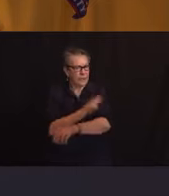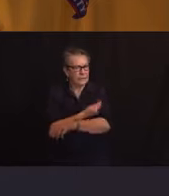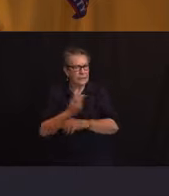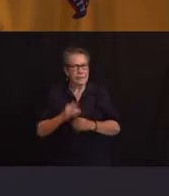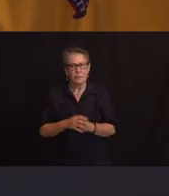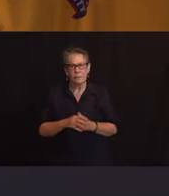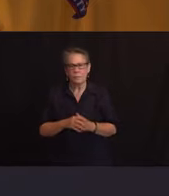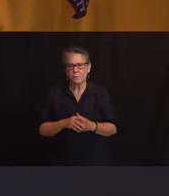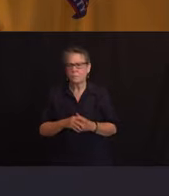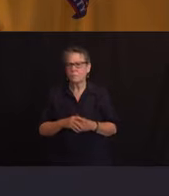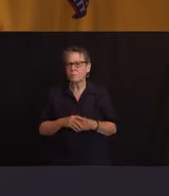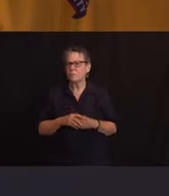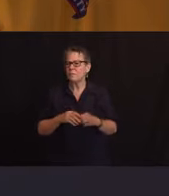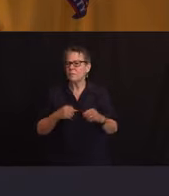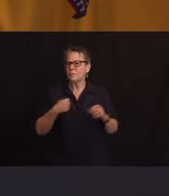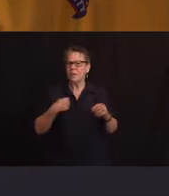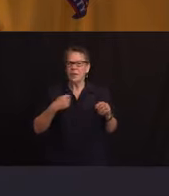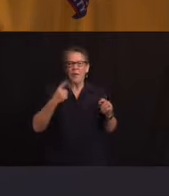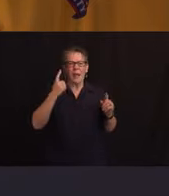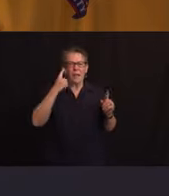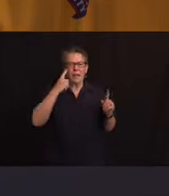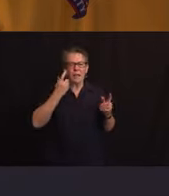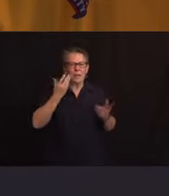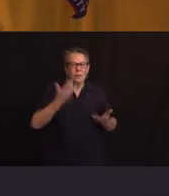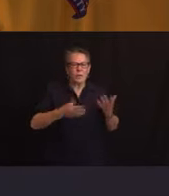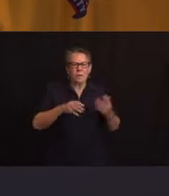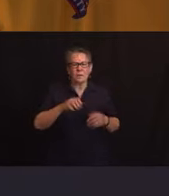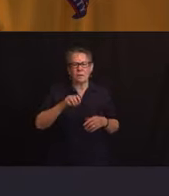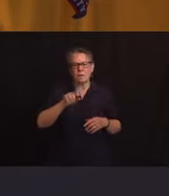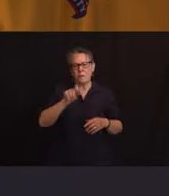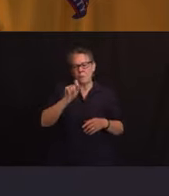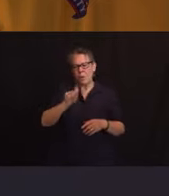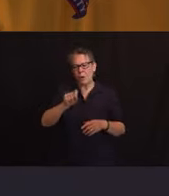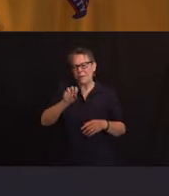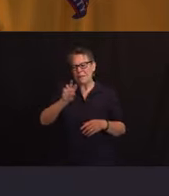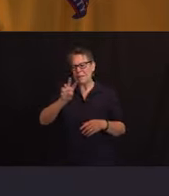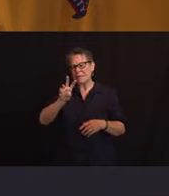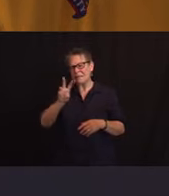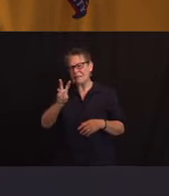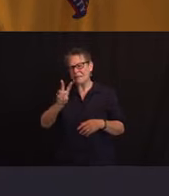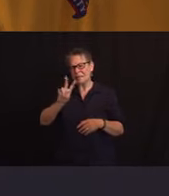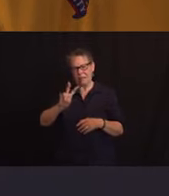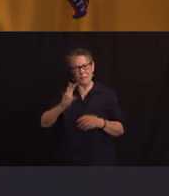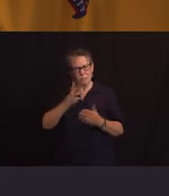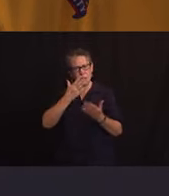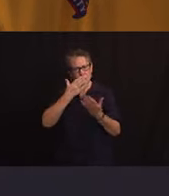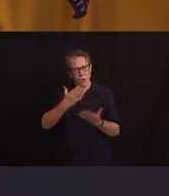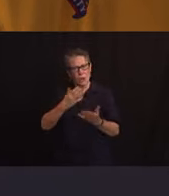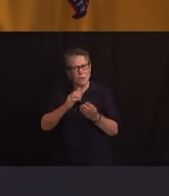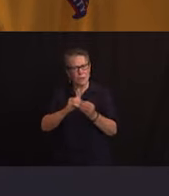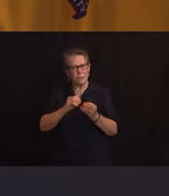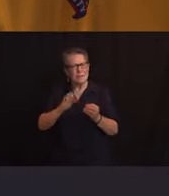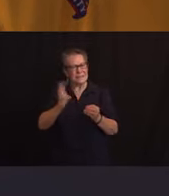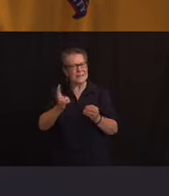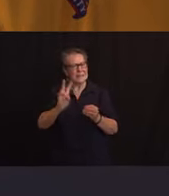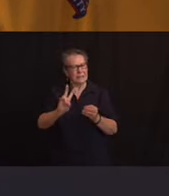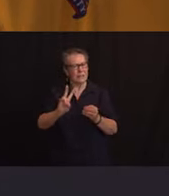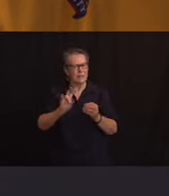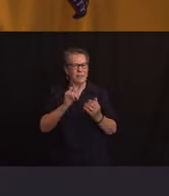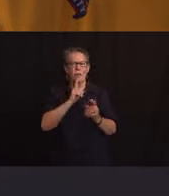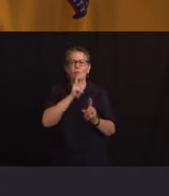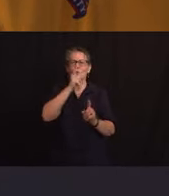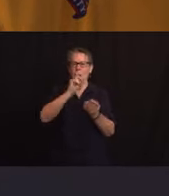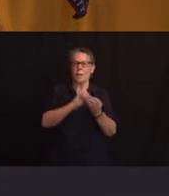in the 0.6 to 0.7 range, and the standard, in fact, is, what'd you say, 0.62 today? 0.67. It's 0.67, so it's right